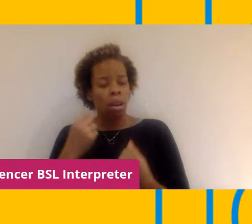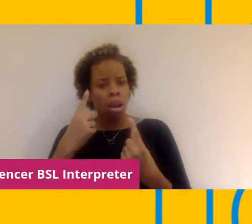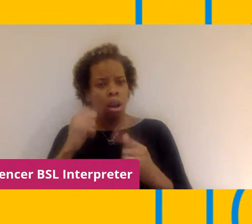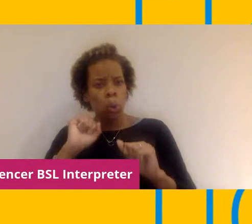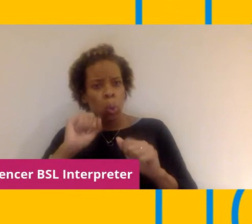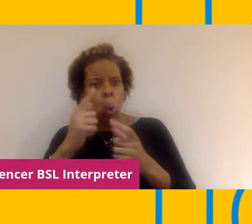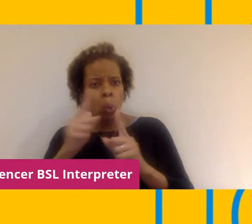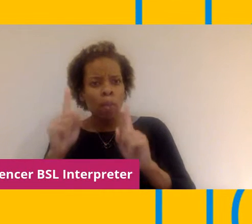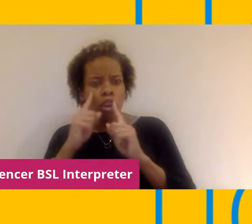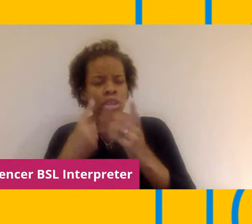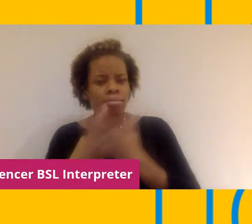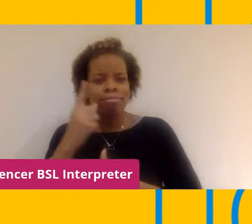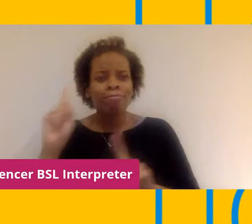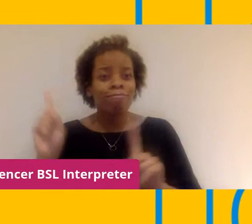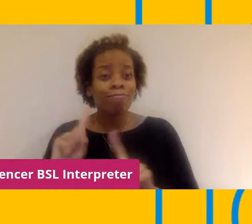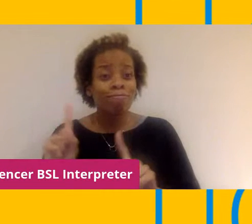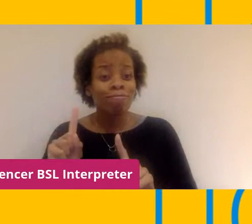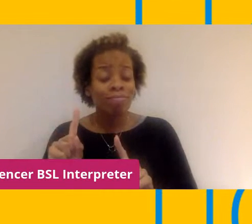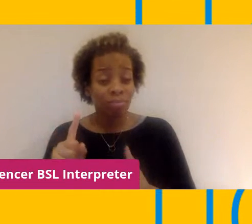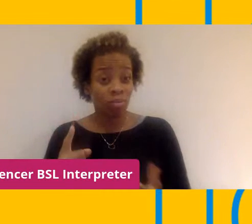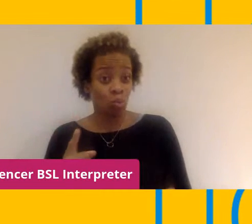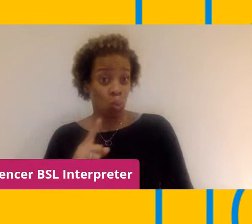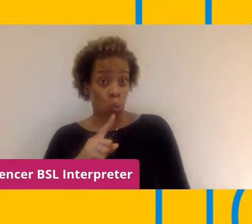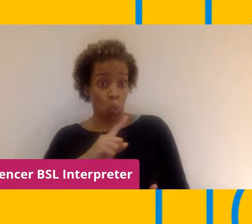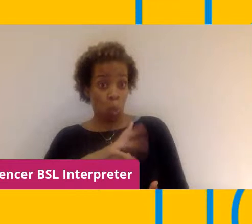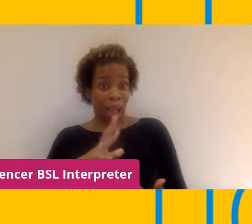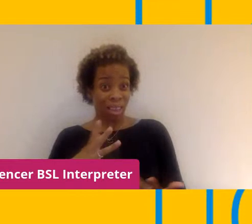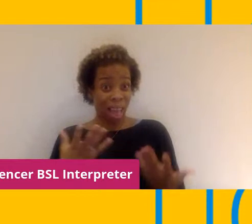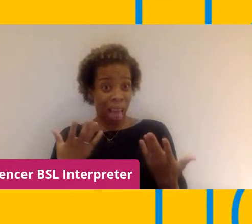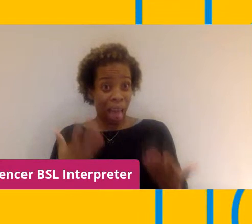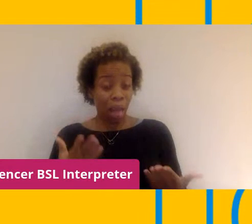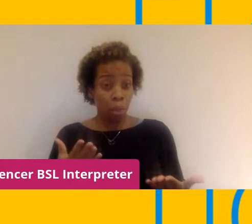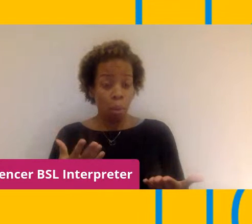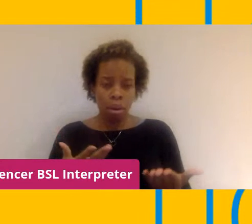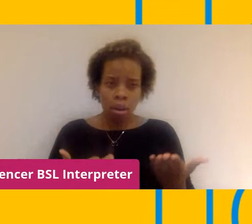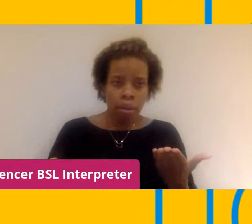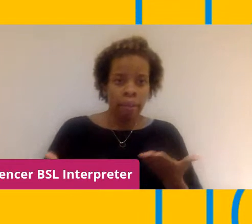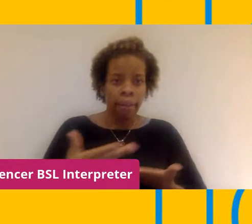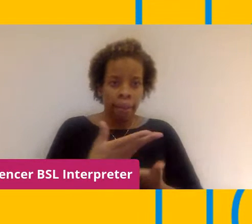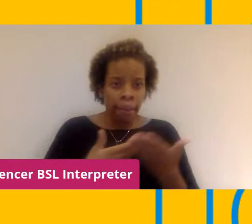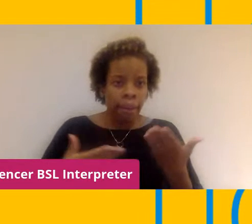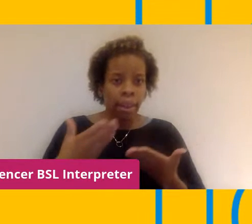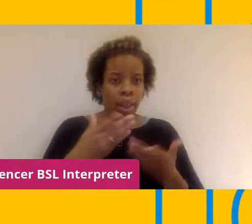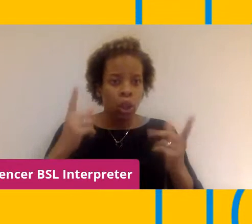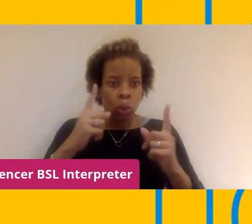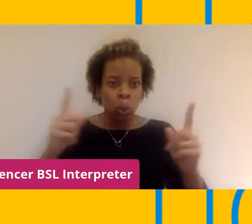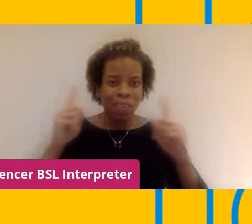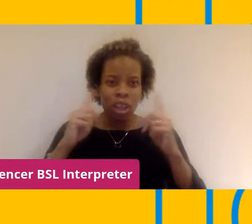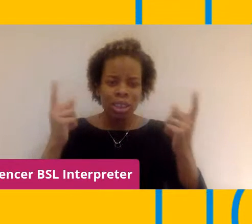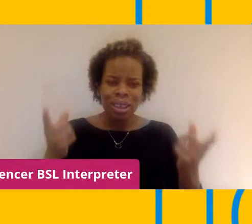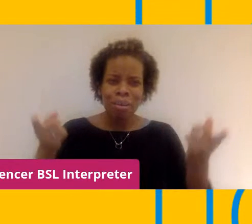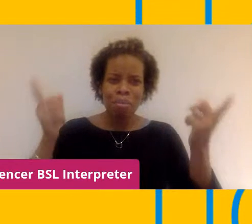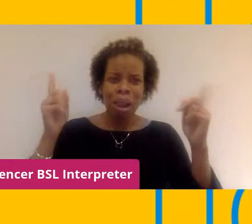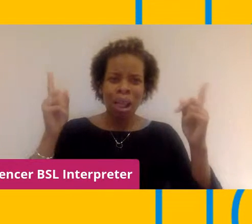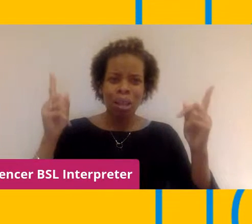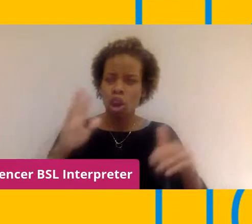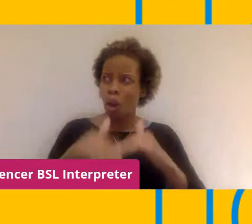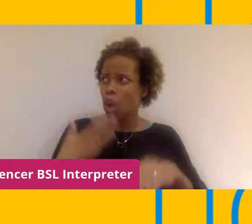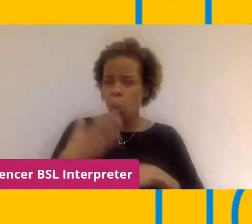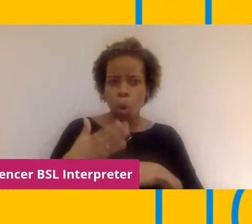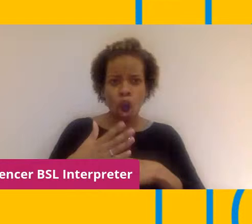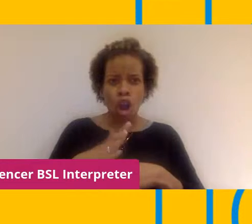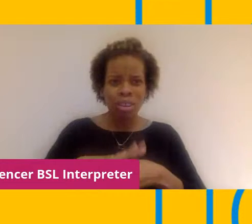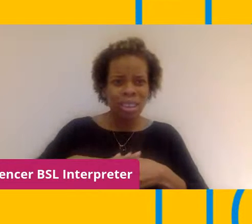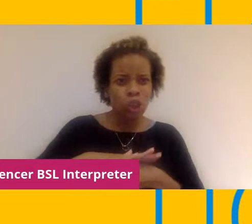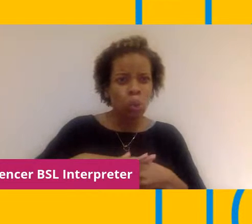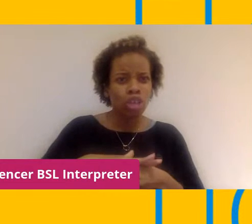particularly useful at the moment when there are a lot of discussions with the university management about working conditions. And what we've